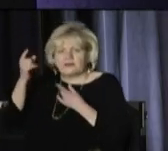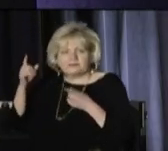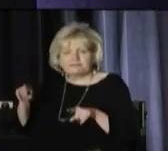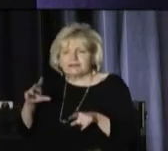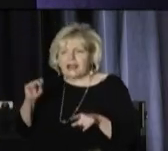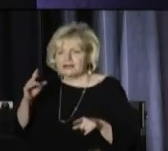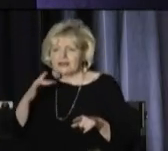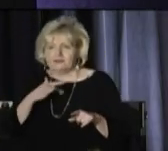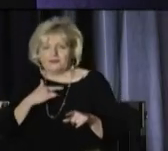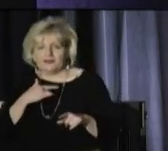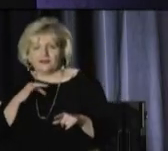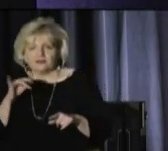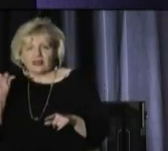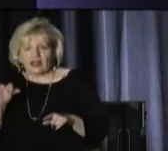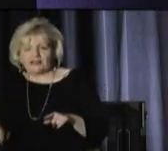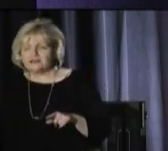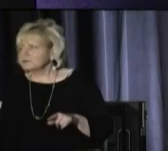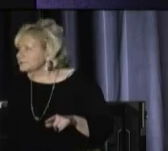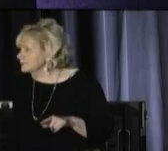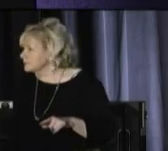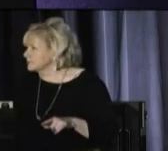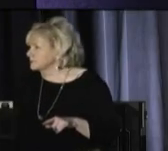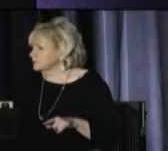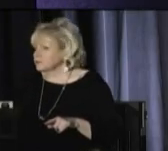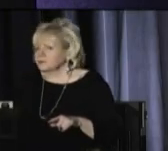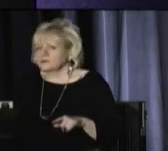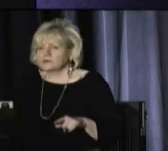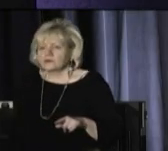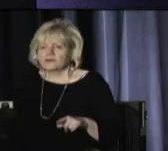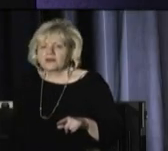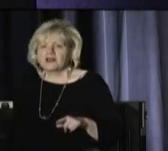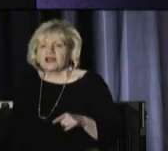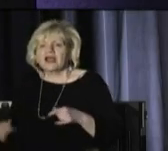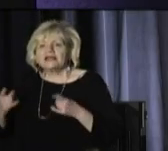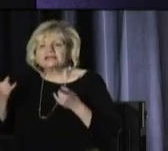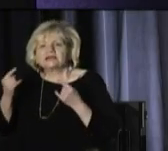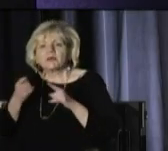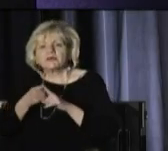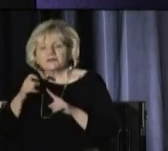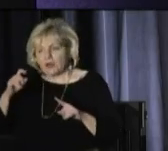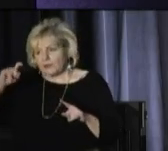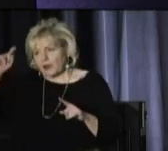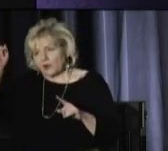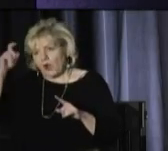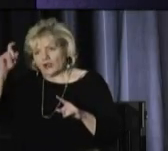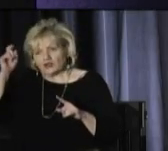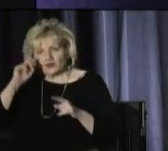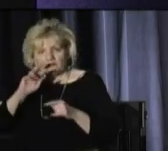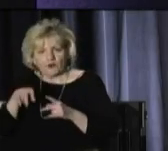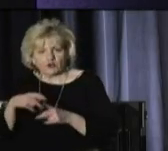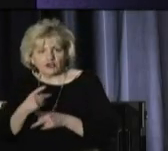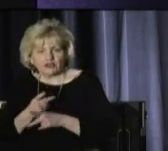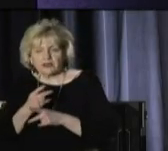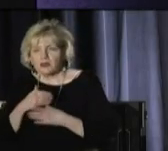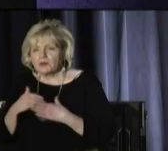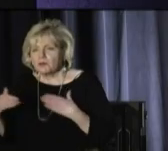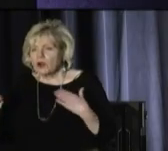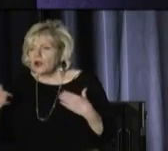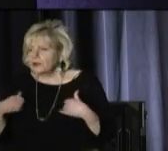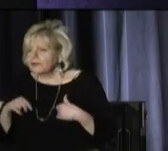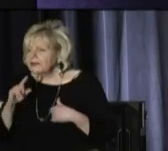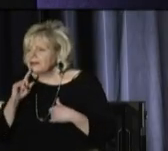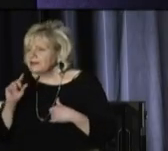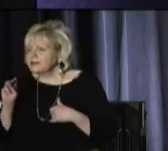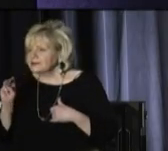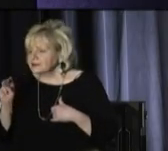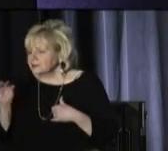like it's coming from almost like a wiser version, like a part of me is mystical enough to